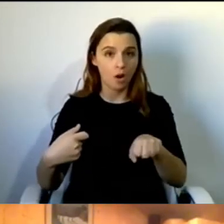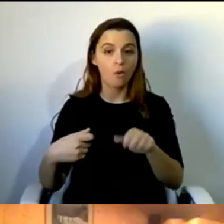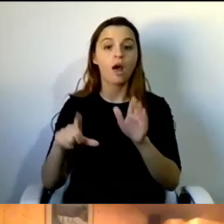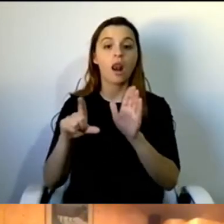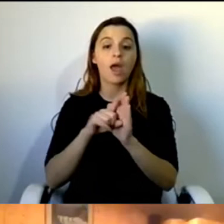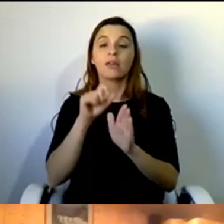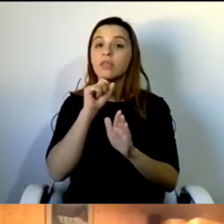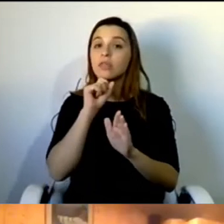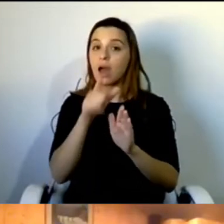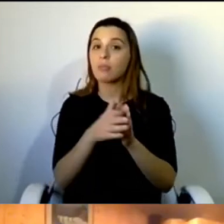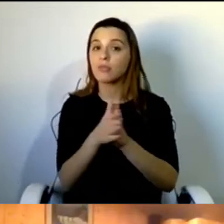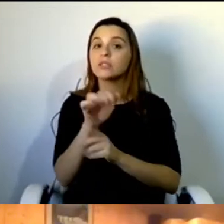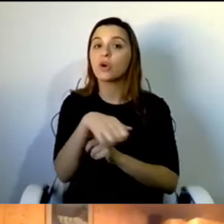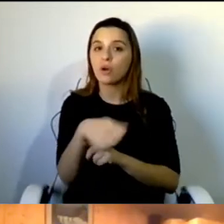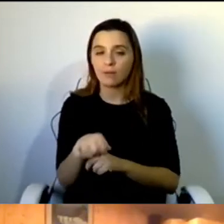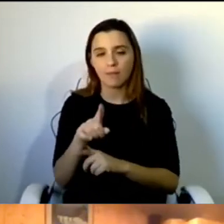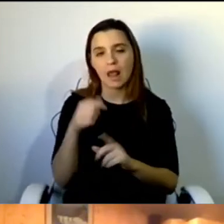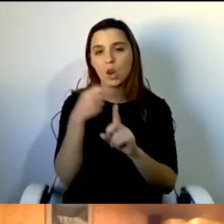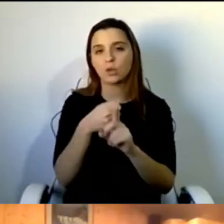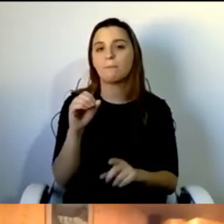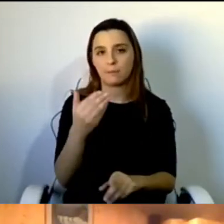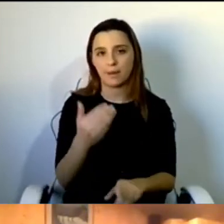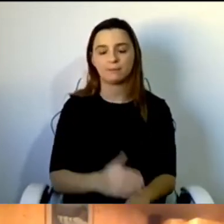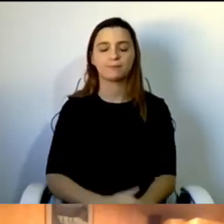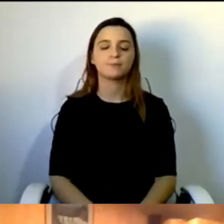In the questions you've asked, you have to,